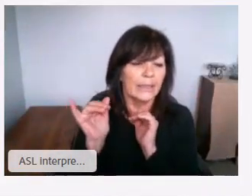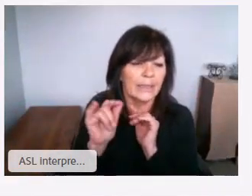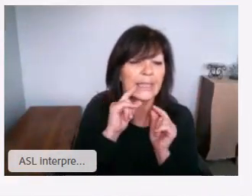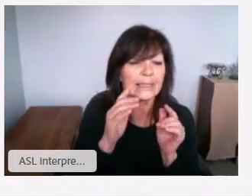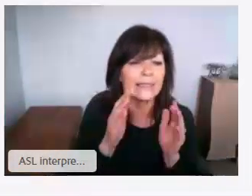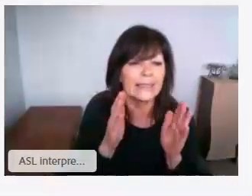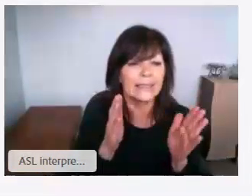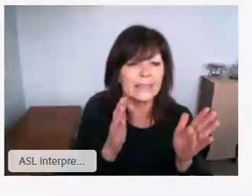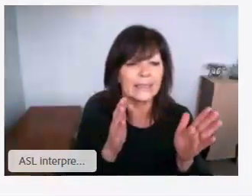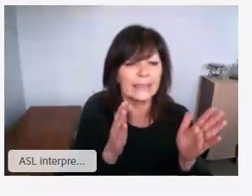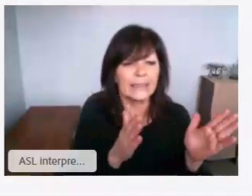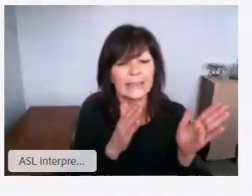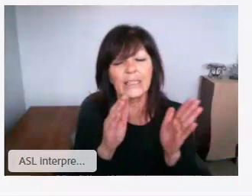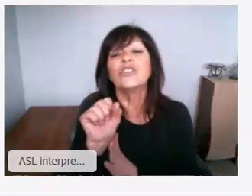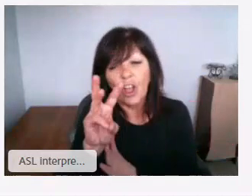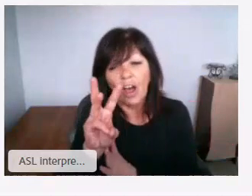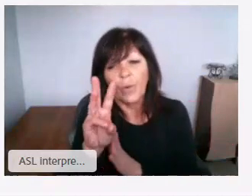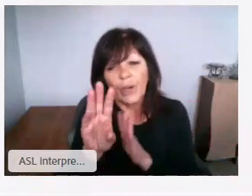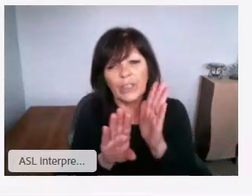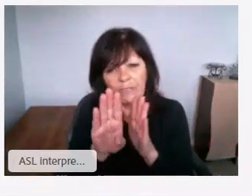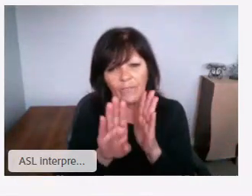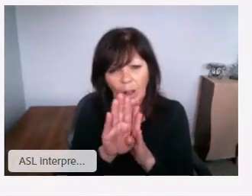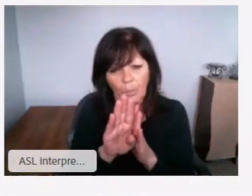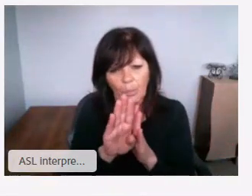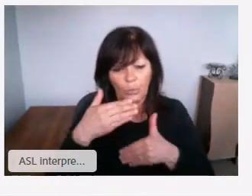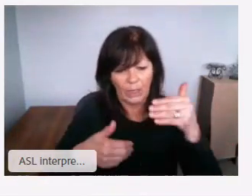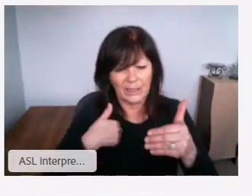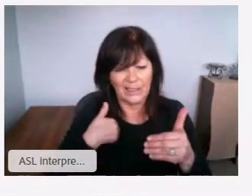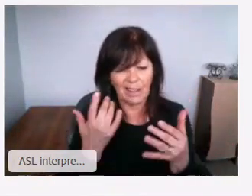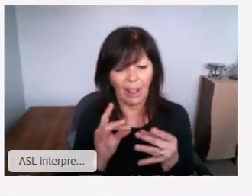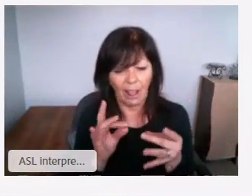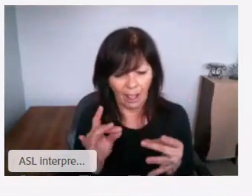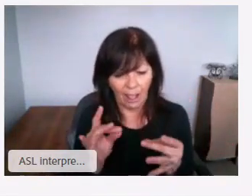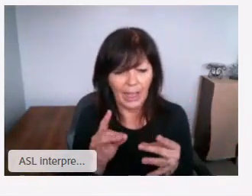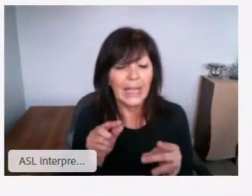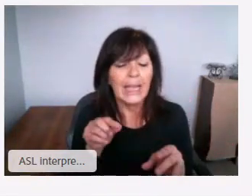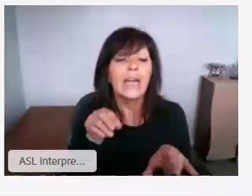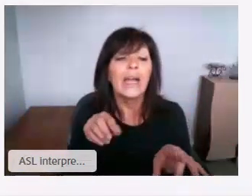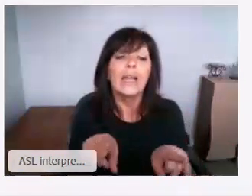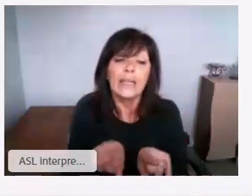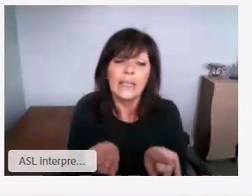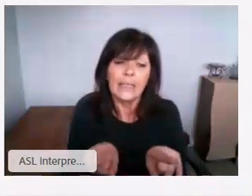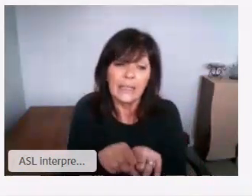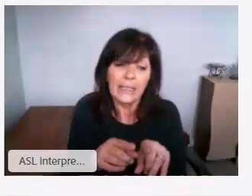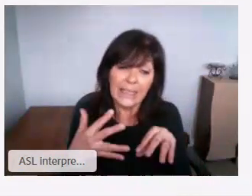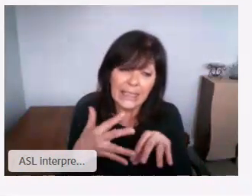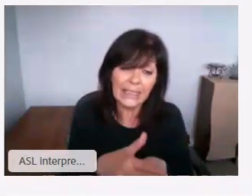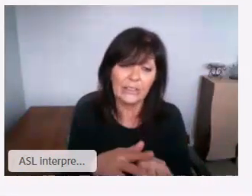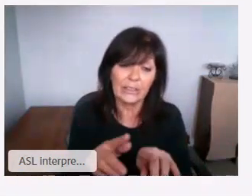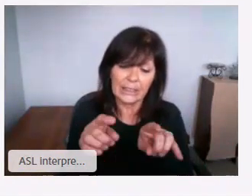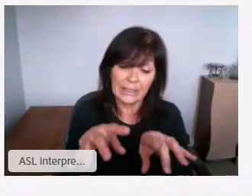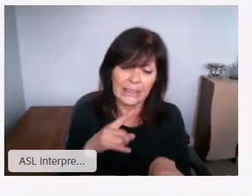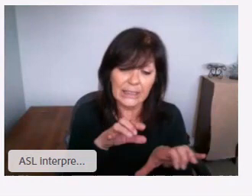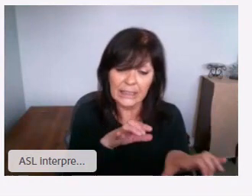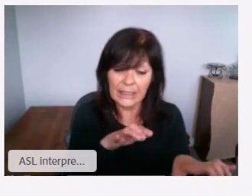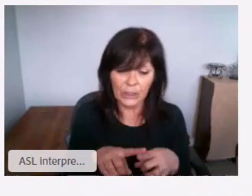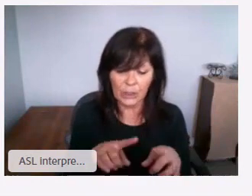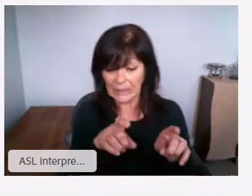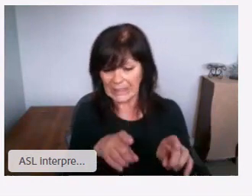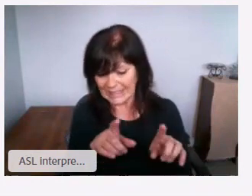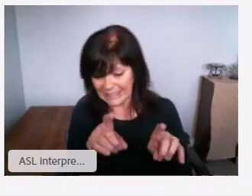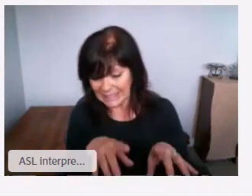the software development process that I'll talk about next. In addition, integration testing is performed to test the